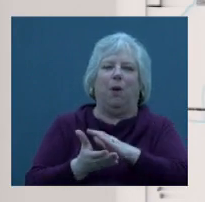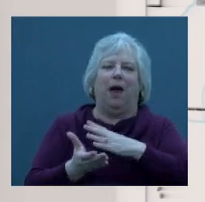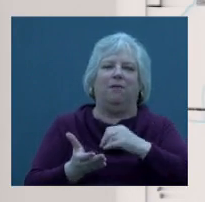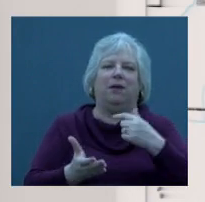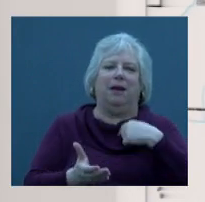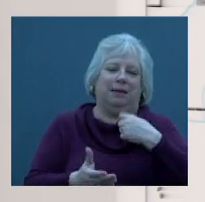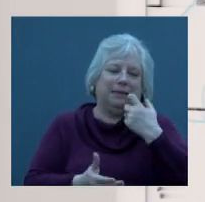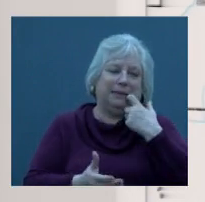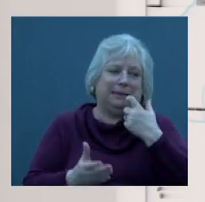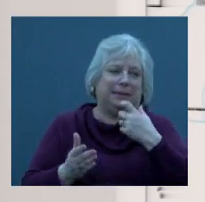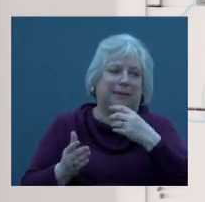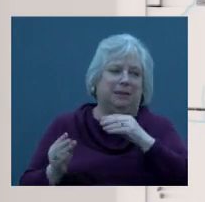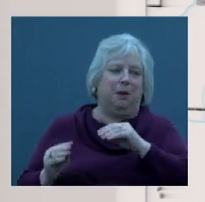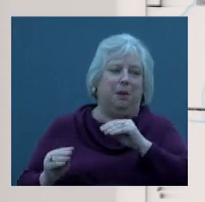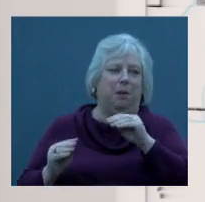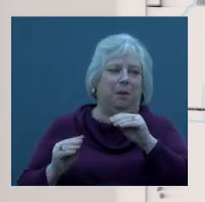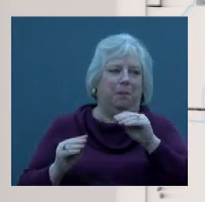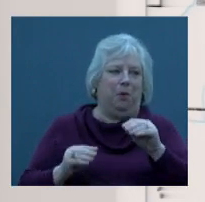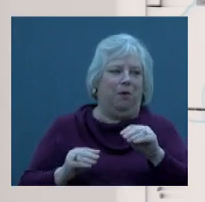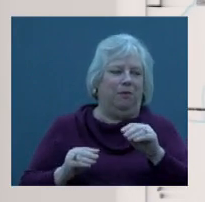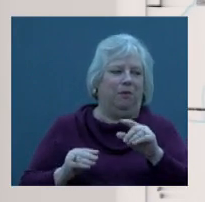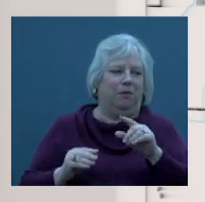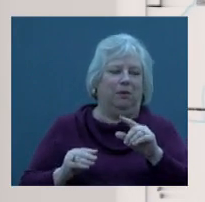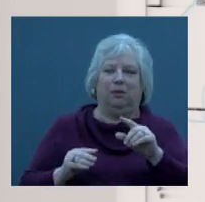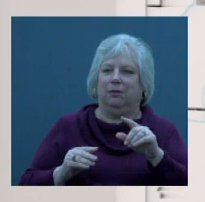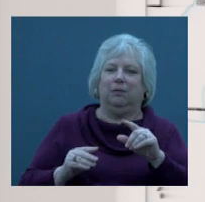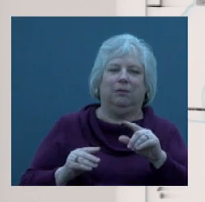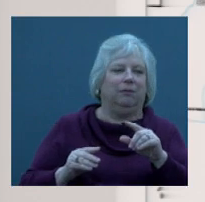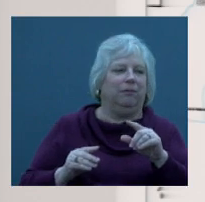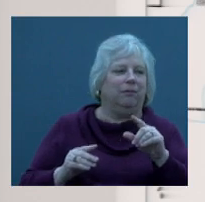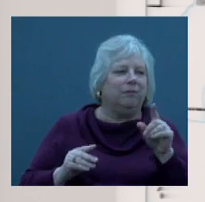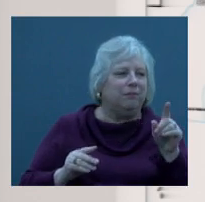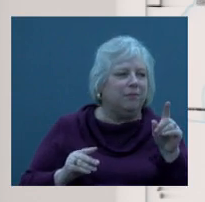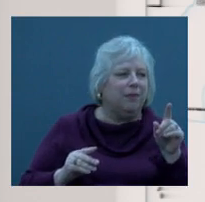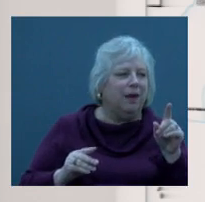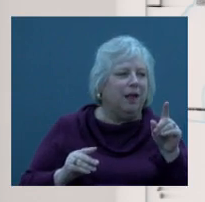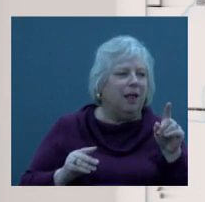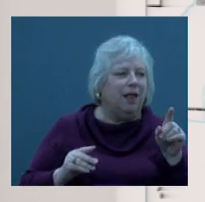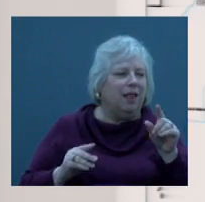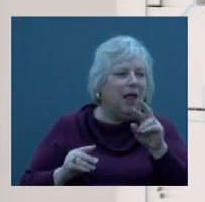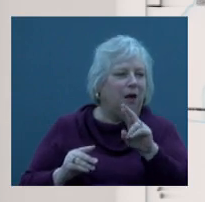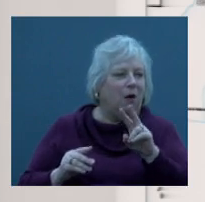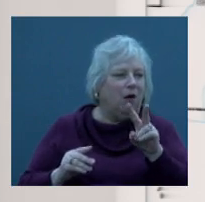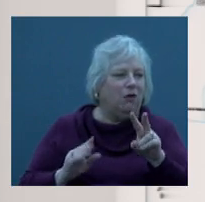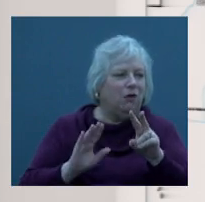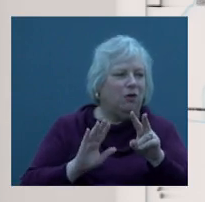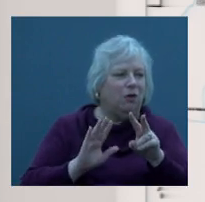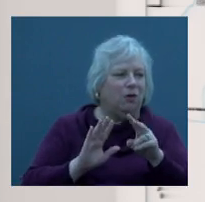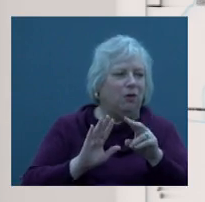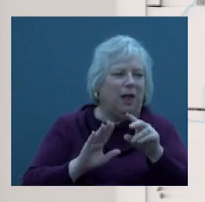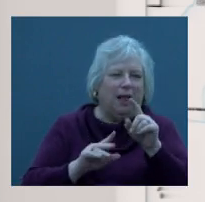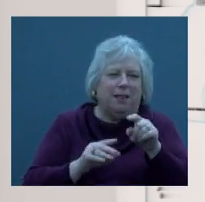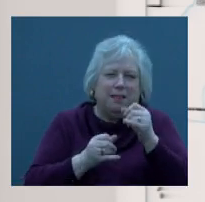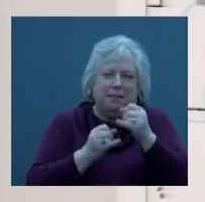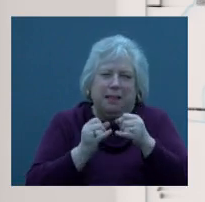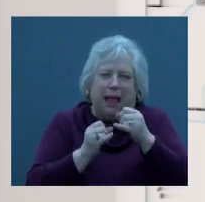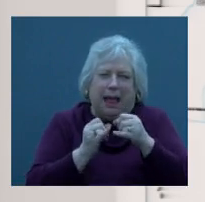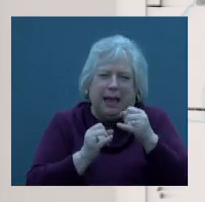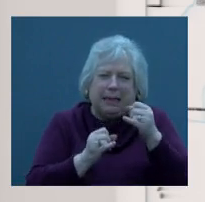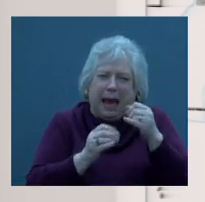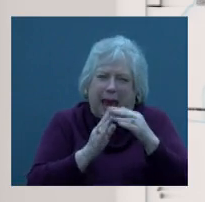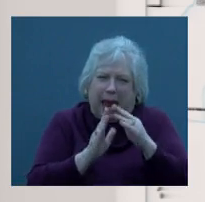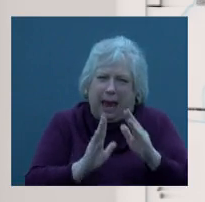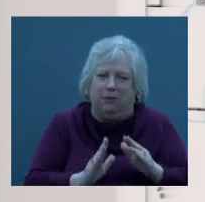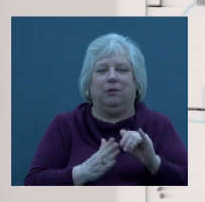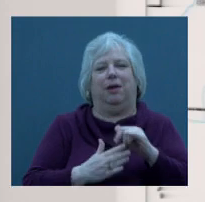just moved on the left, and see, Scott, you looking there, where that R2 goes, that last little